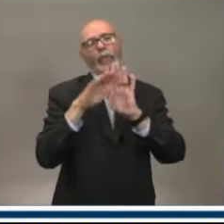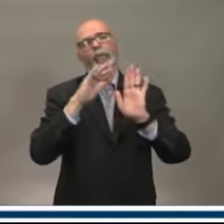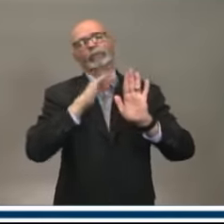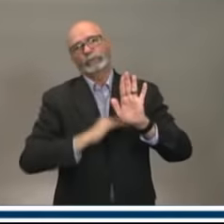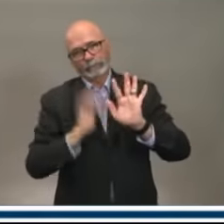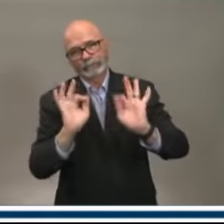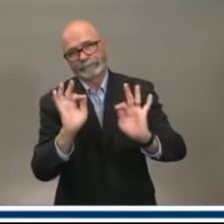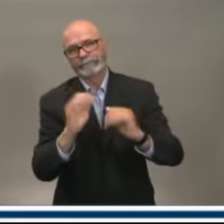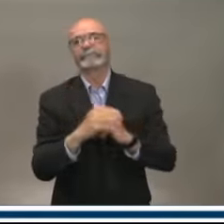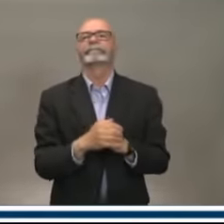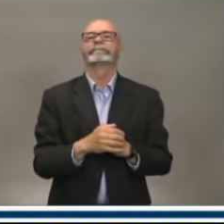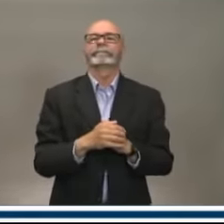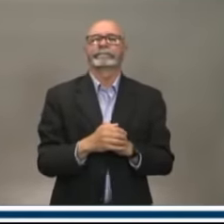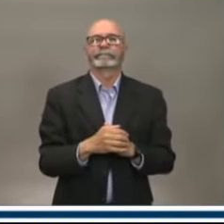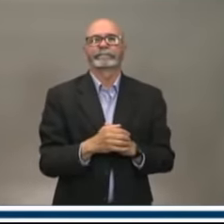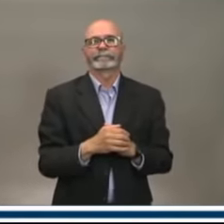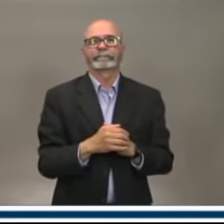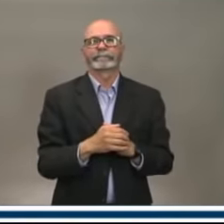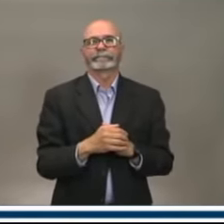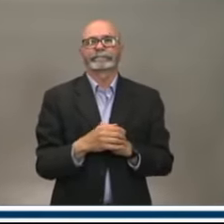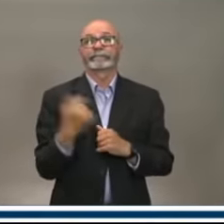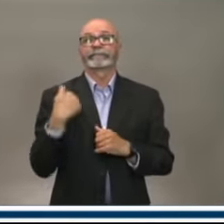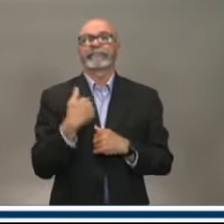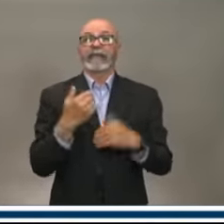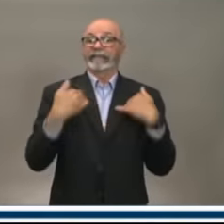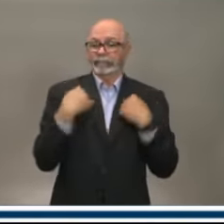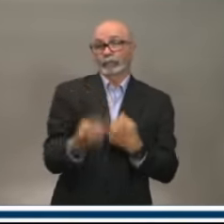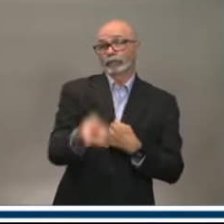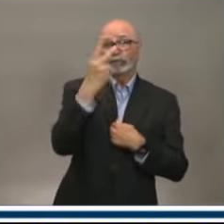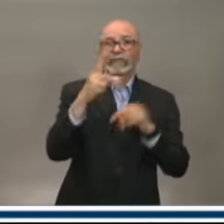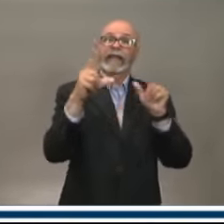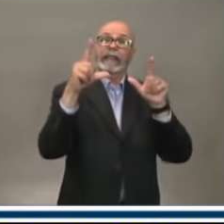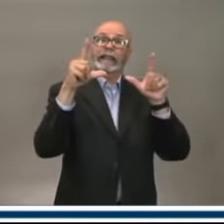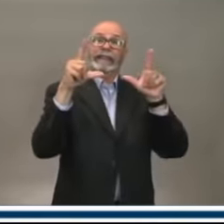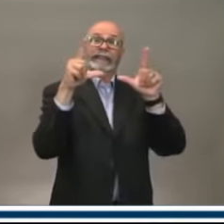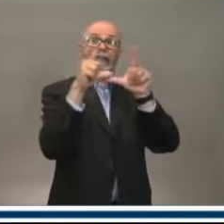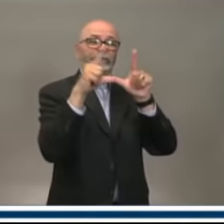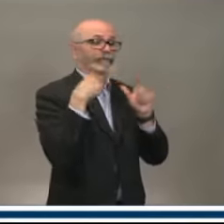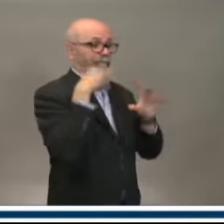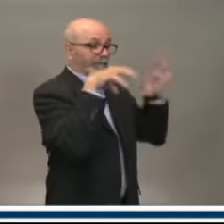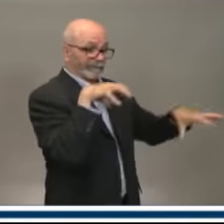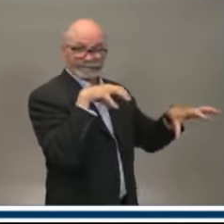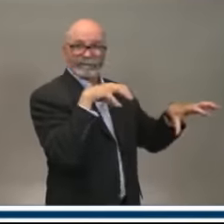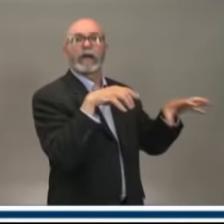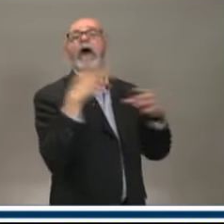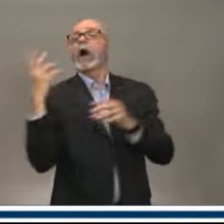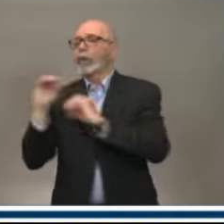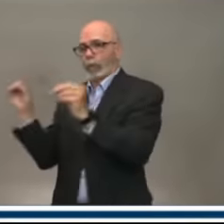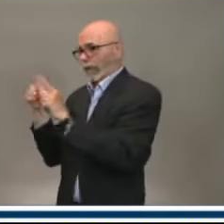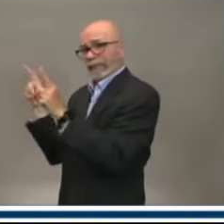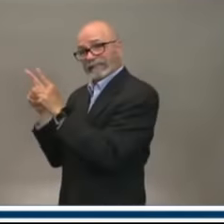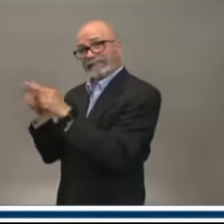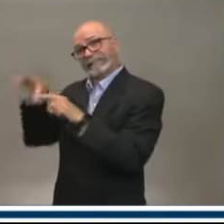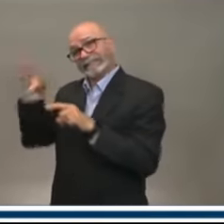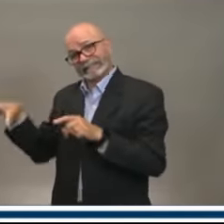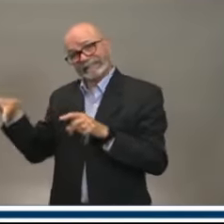Today we have 2 licensed long-term care homes and unlicensed seniors facilities with active cases of COVID-19.